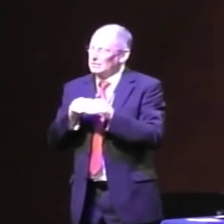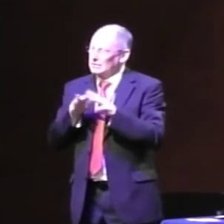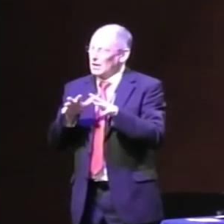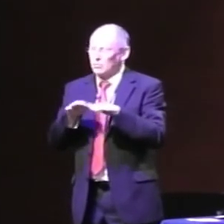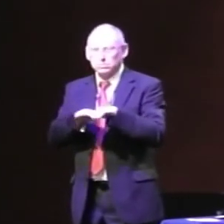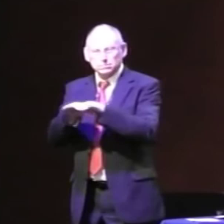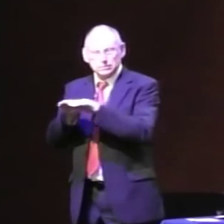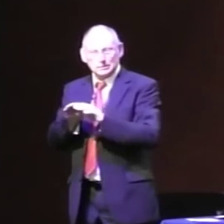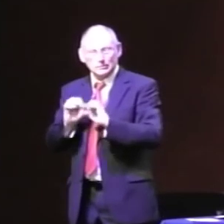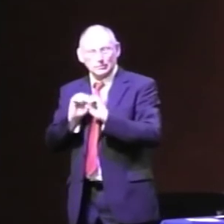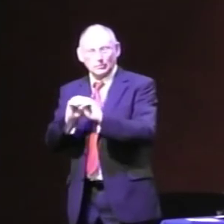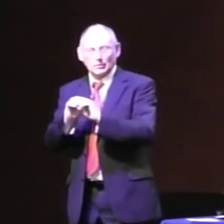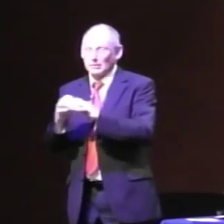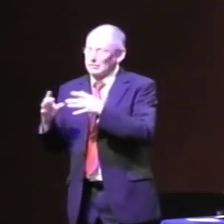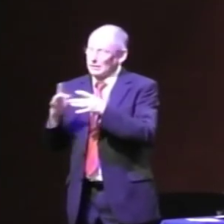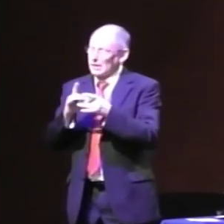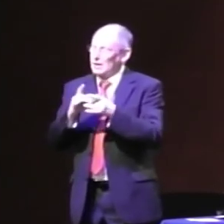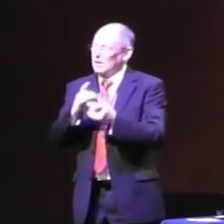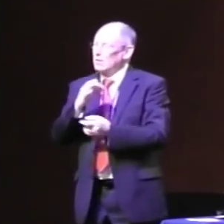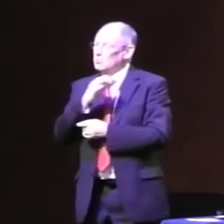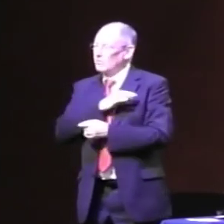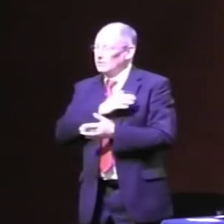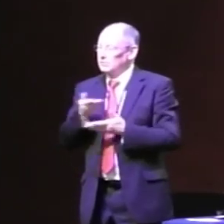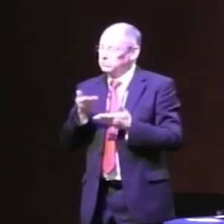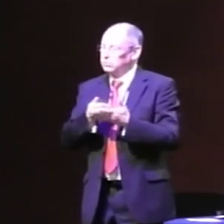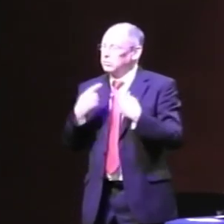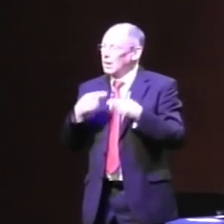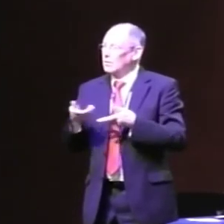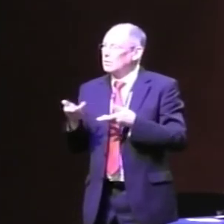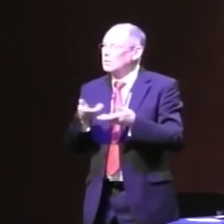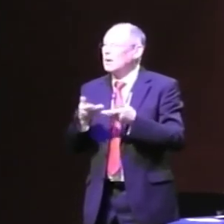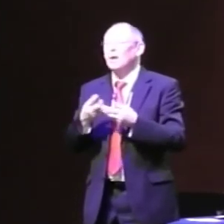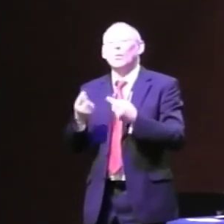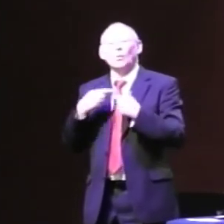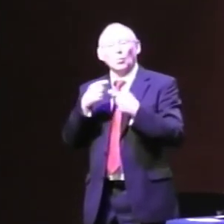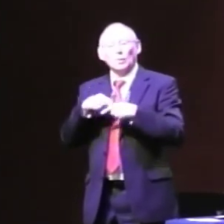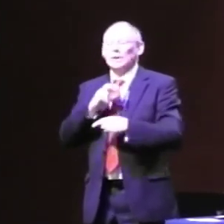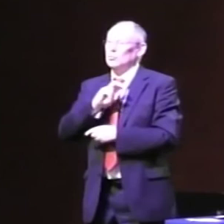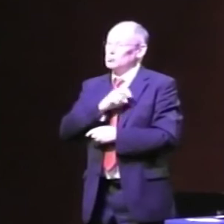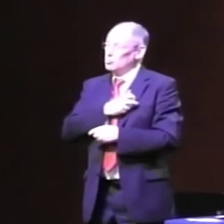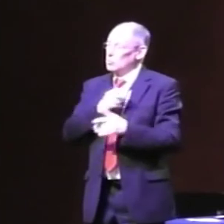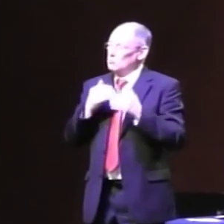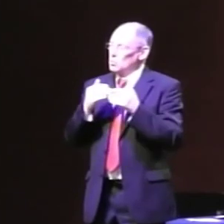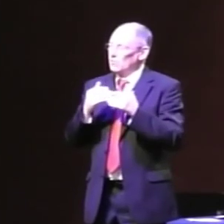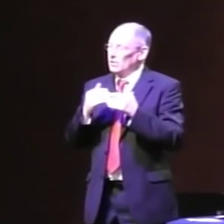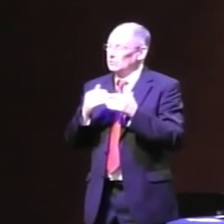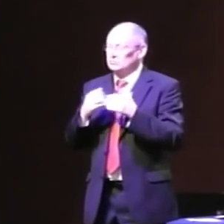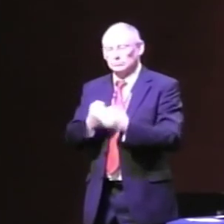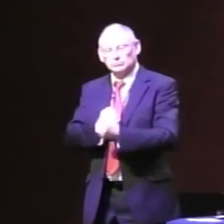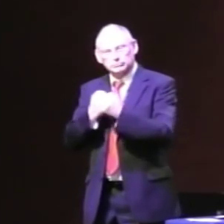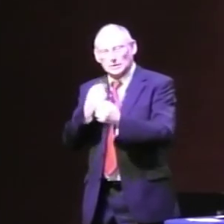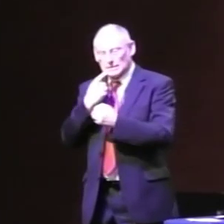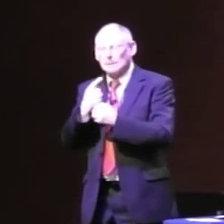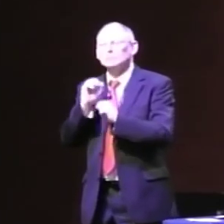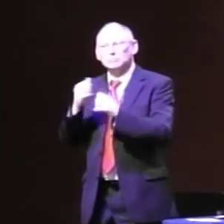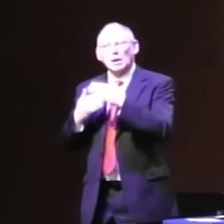democratically unaccountable profiteers. Congress, unless we, the trade union movement, assert a position of there are limits